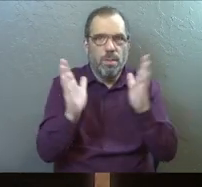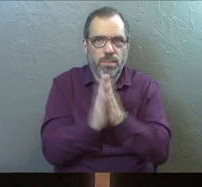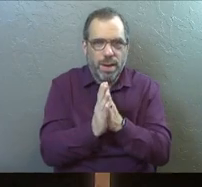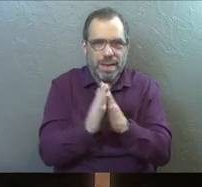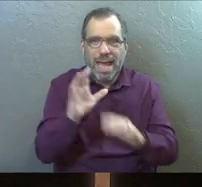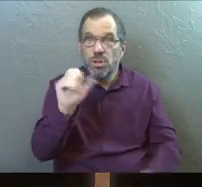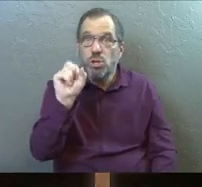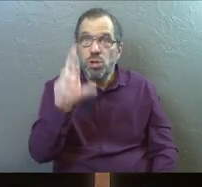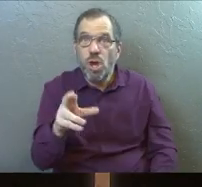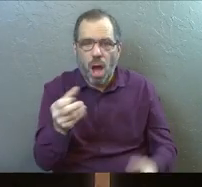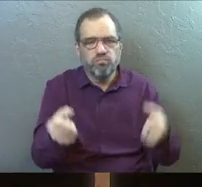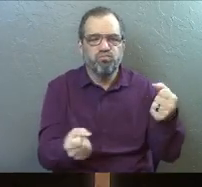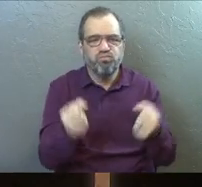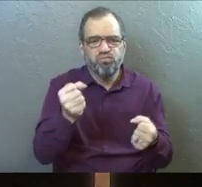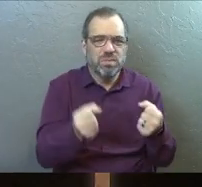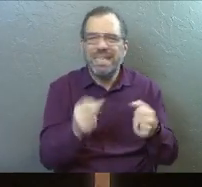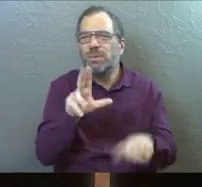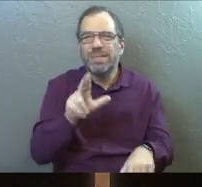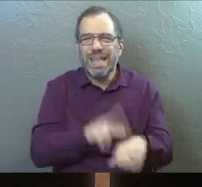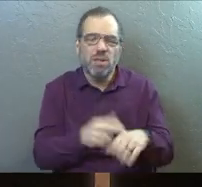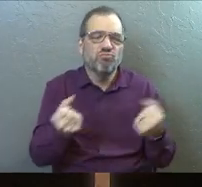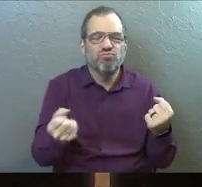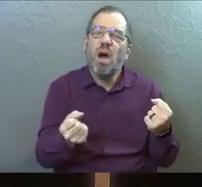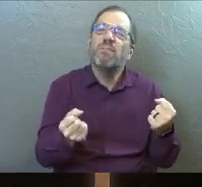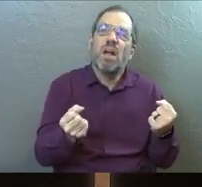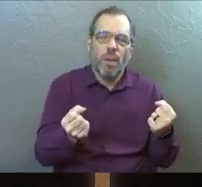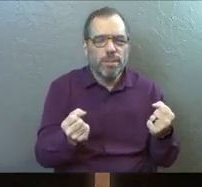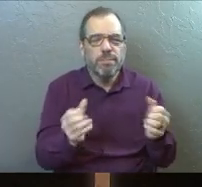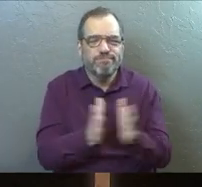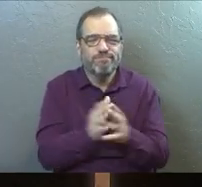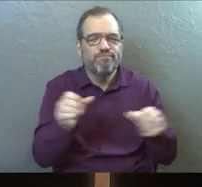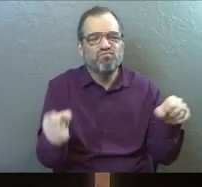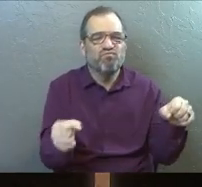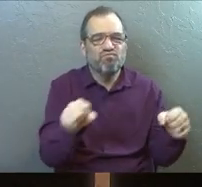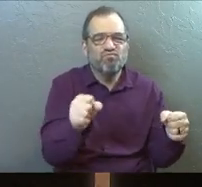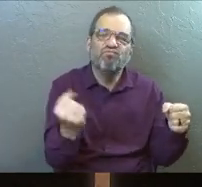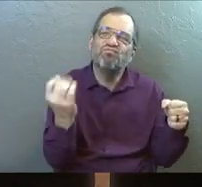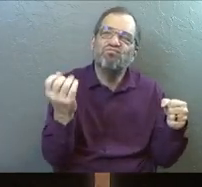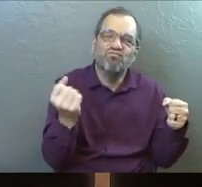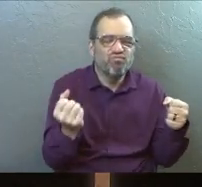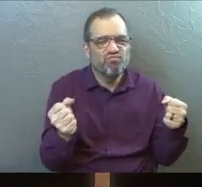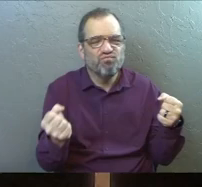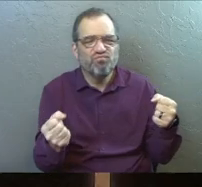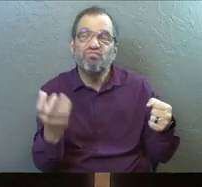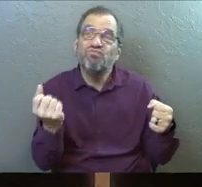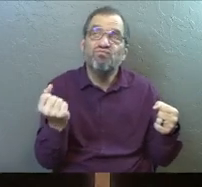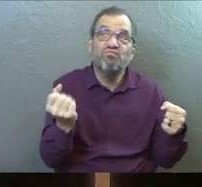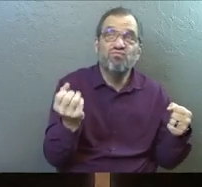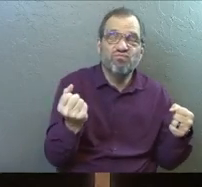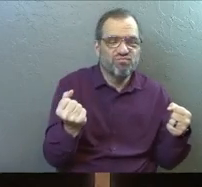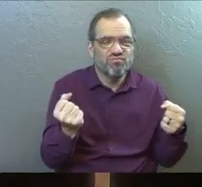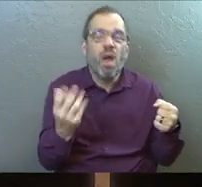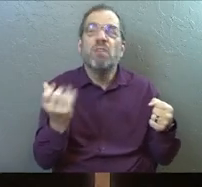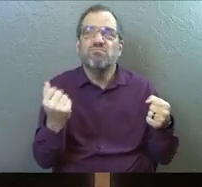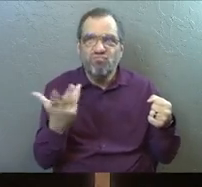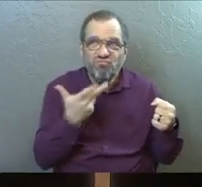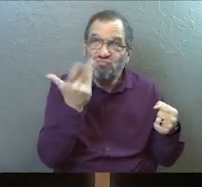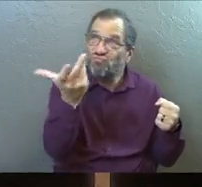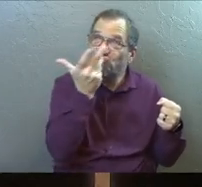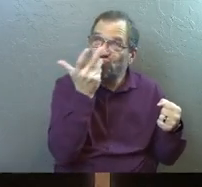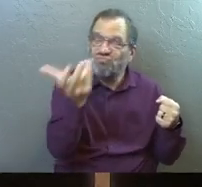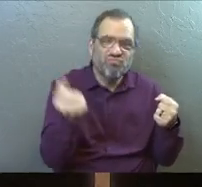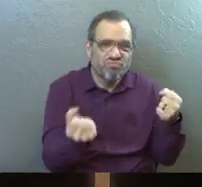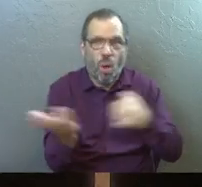praying in the car just because it was natural to do so. And found myself praying whenever I was on my own. And the ongoing conversation with